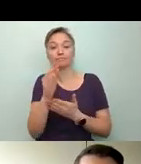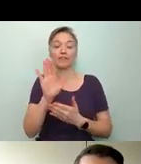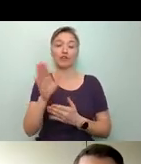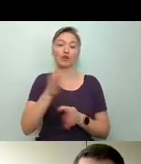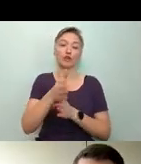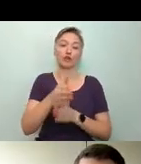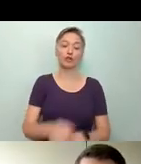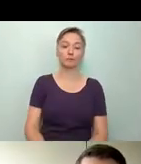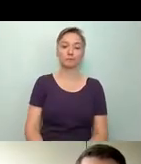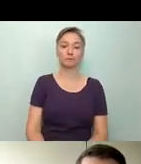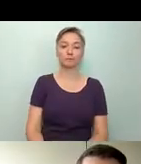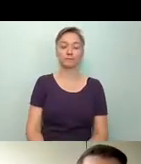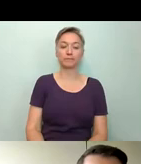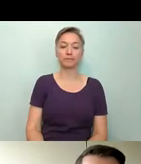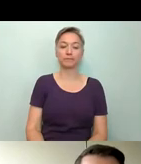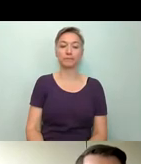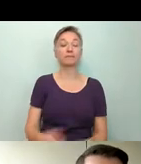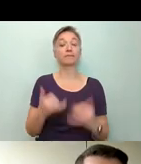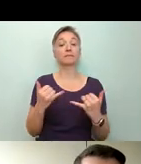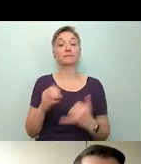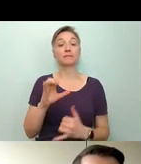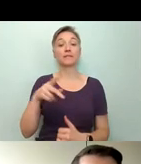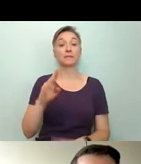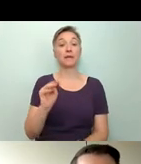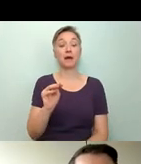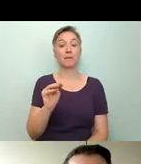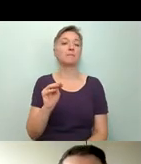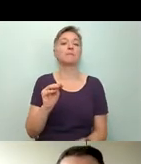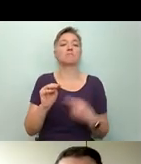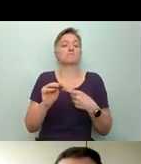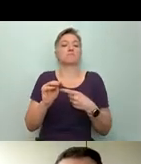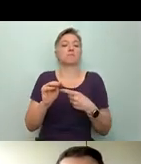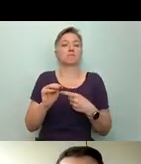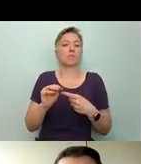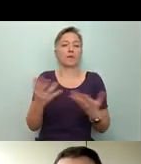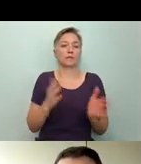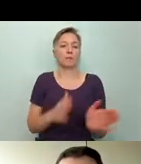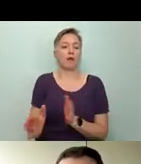So let's talk about what CPM will ultimately accomplish for us. So